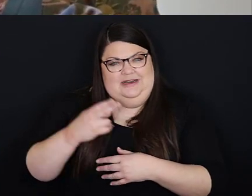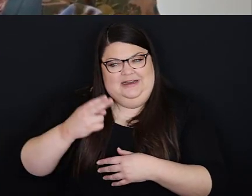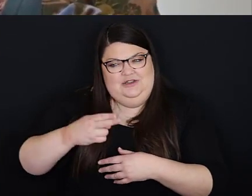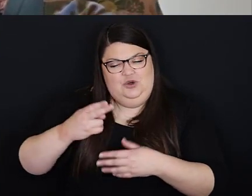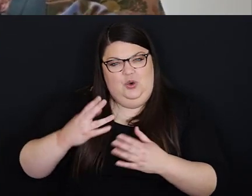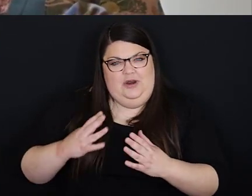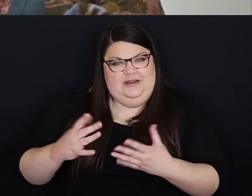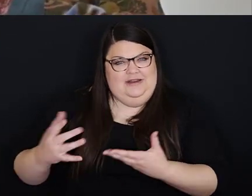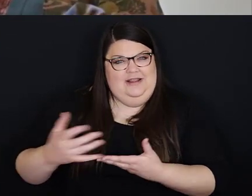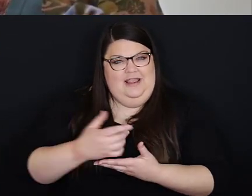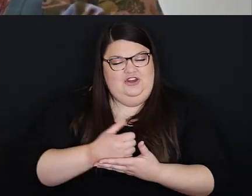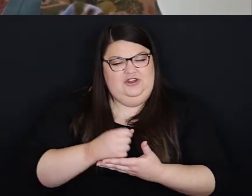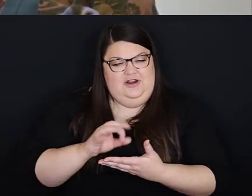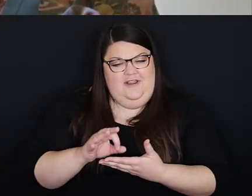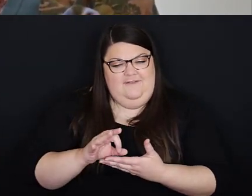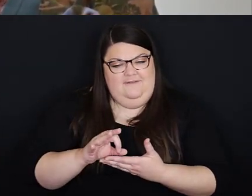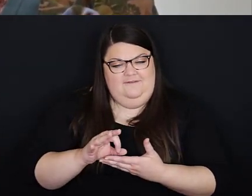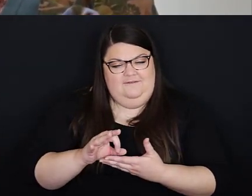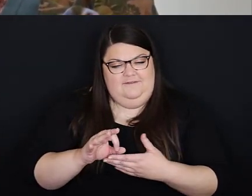historian's collection